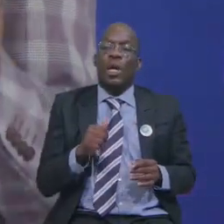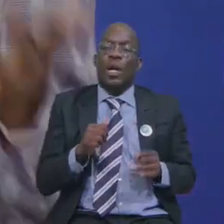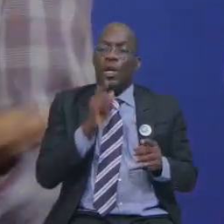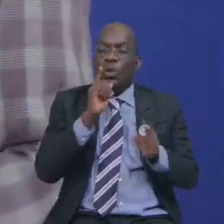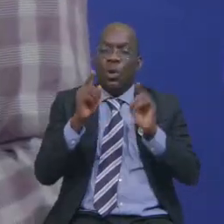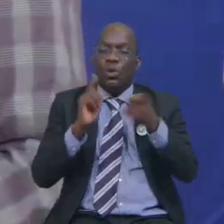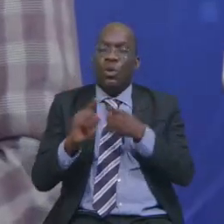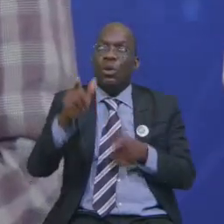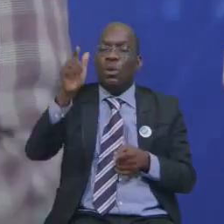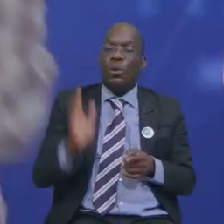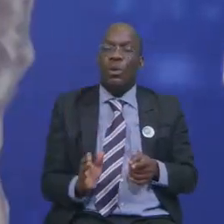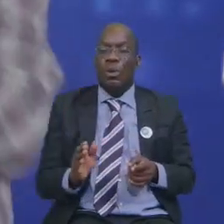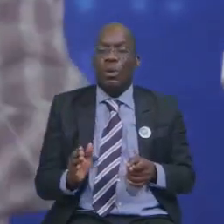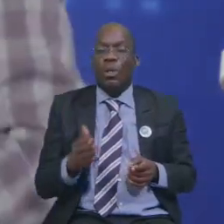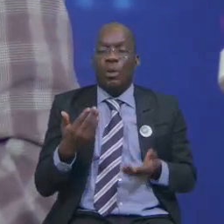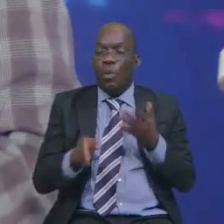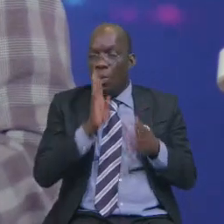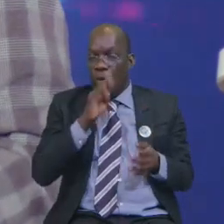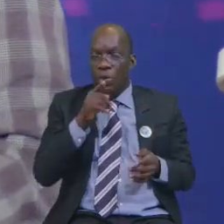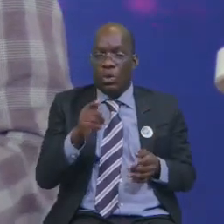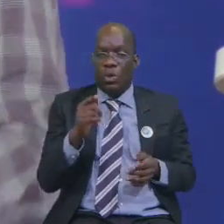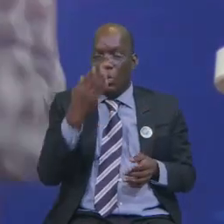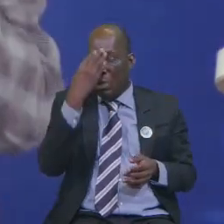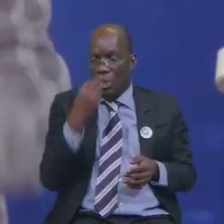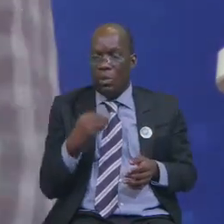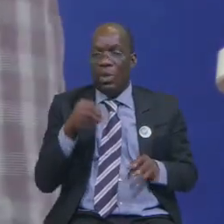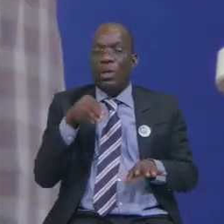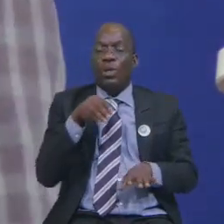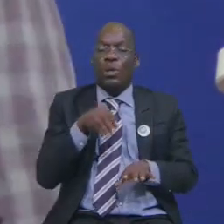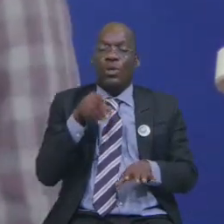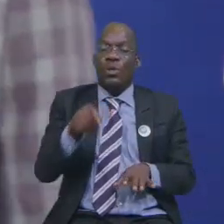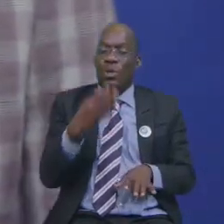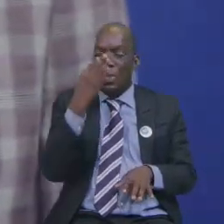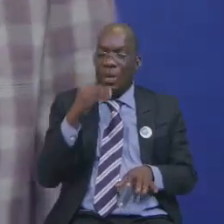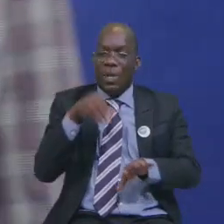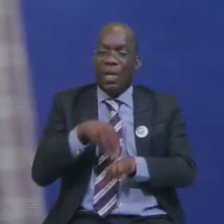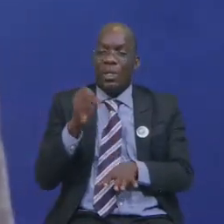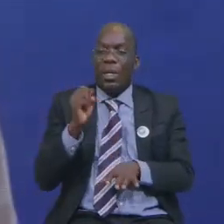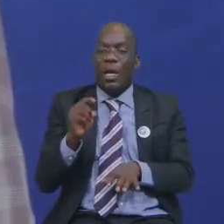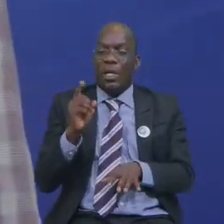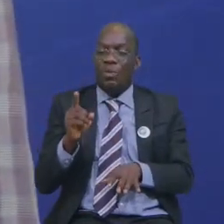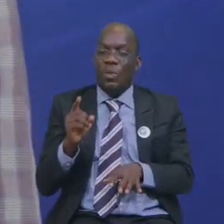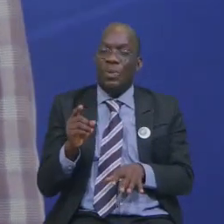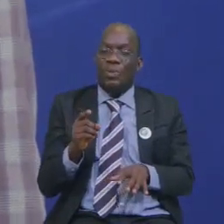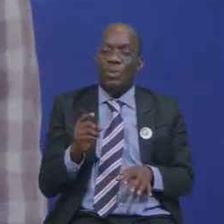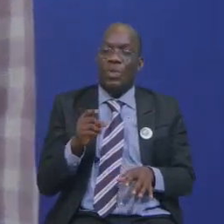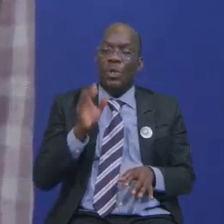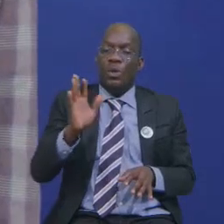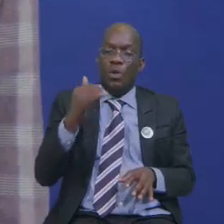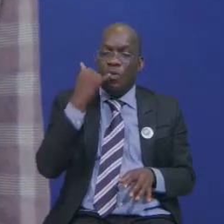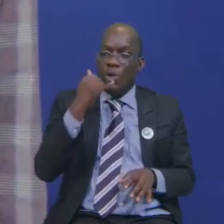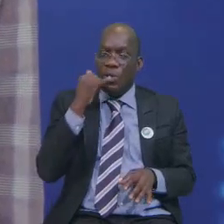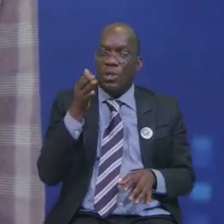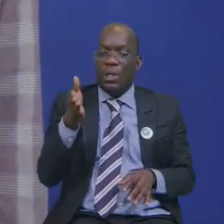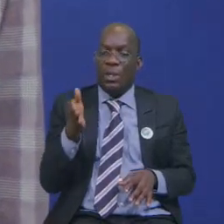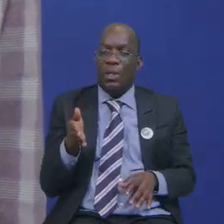while you're even sleeping, maybe you slept at 11:30 and the phone is there, and there's